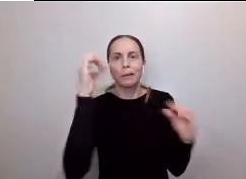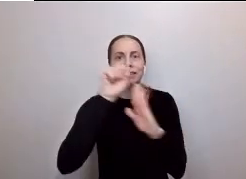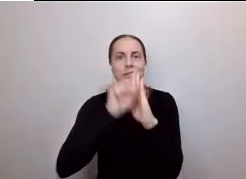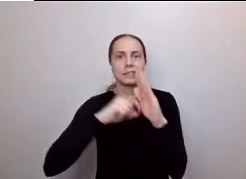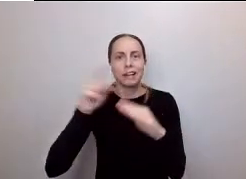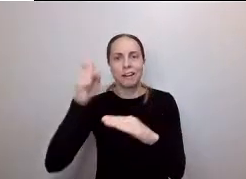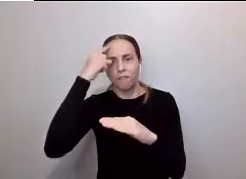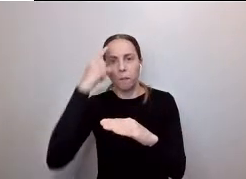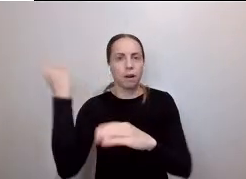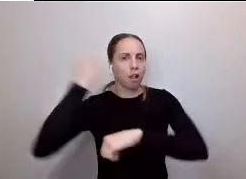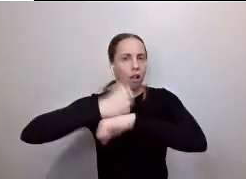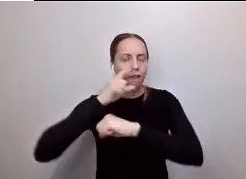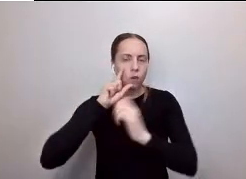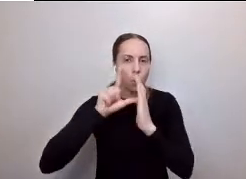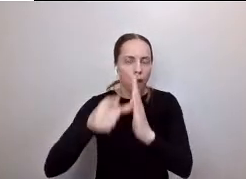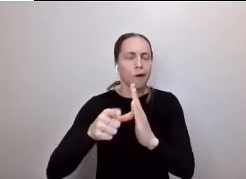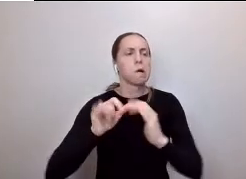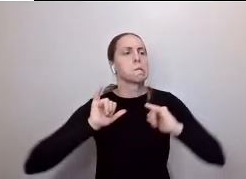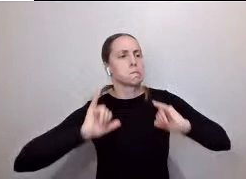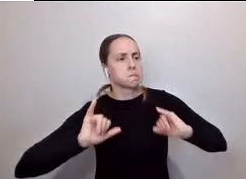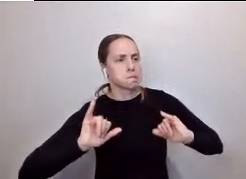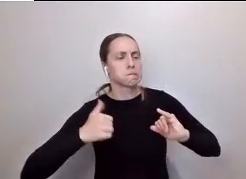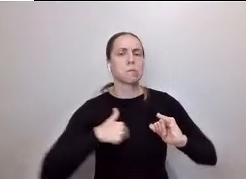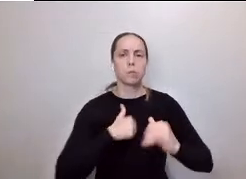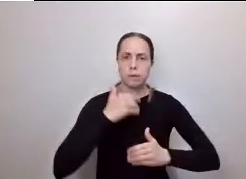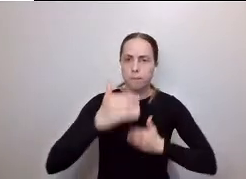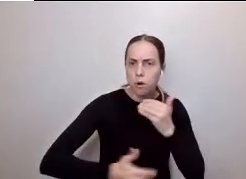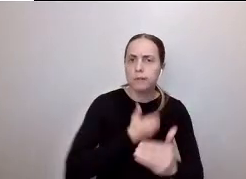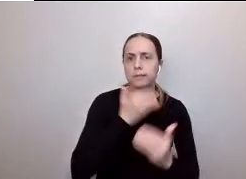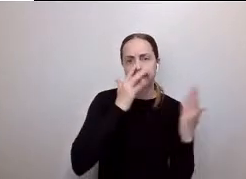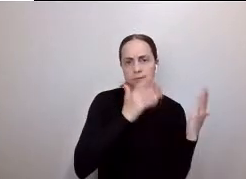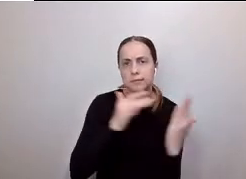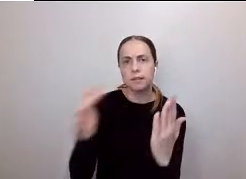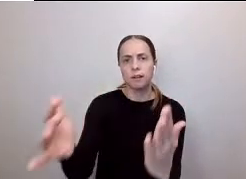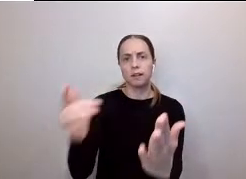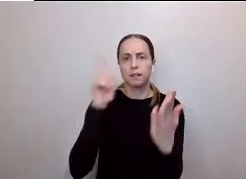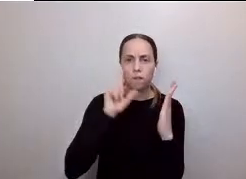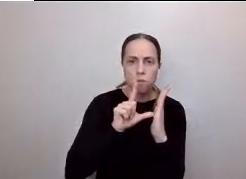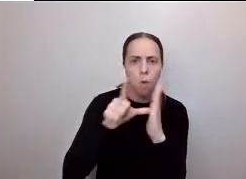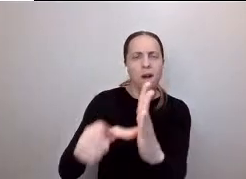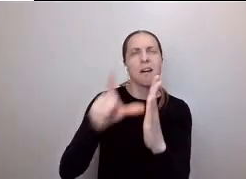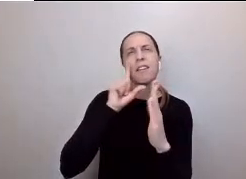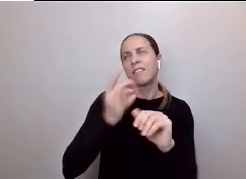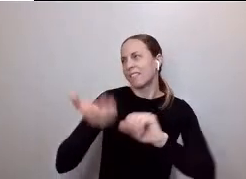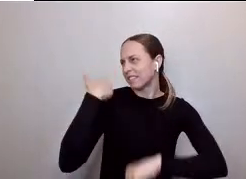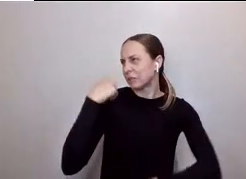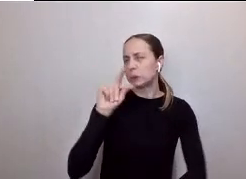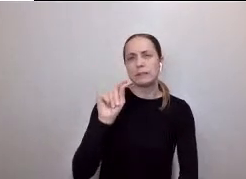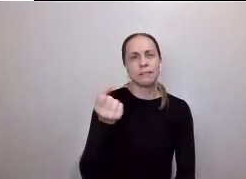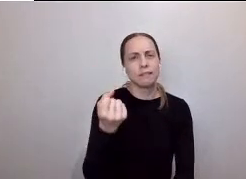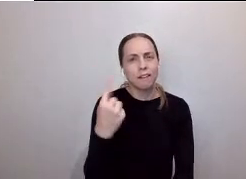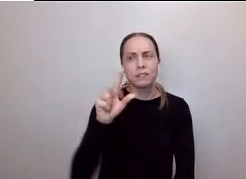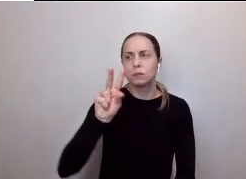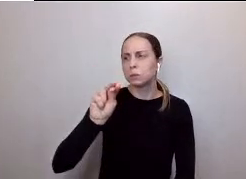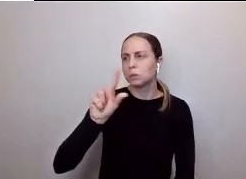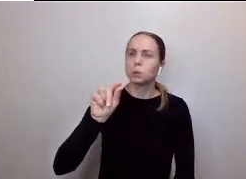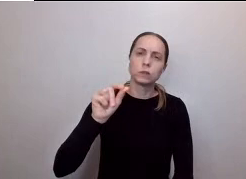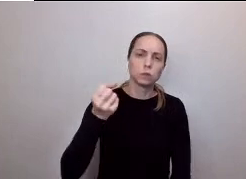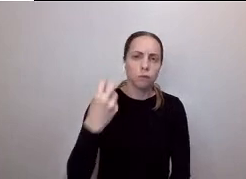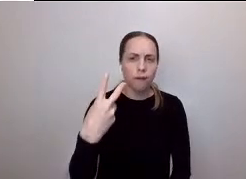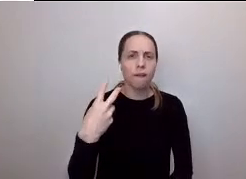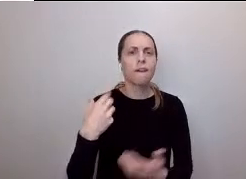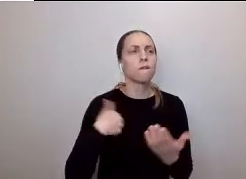studied it for a while. I think it was in 2011 or 12. And we ultimately decided to bring back the electrical